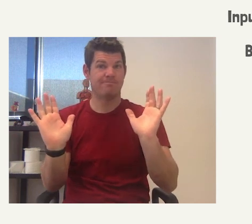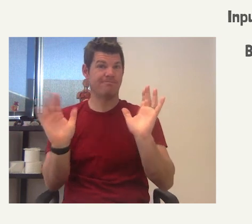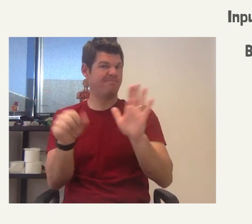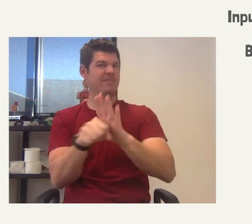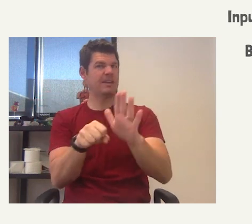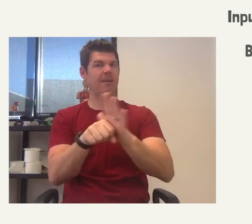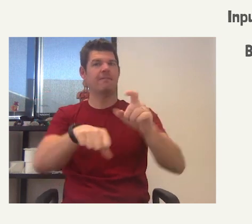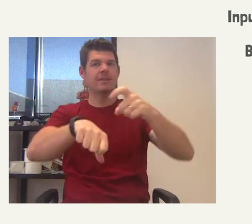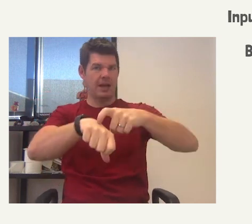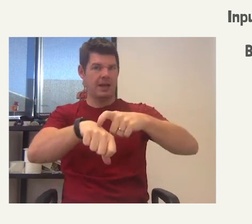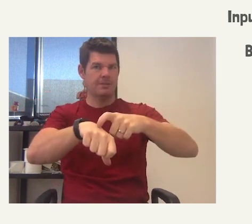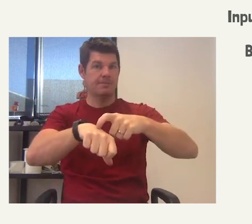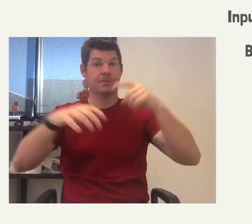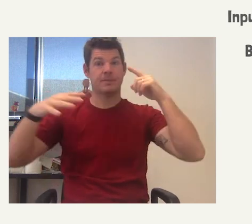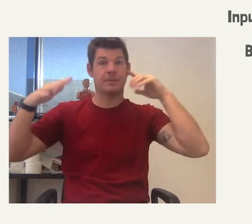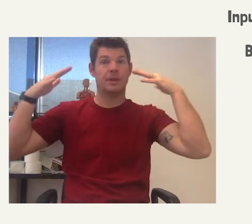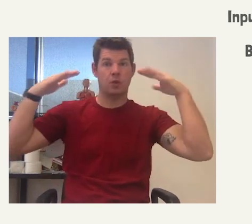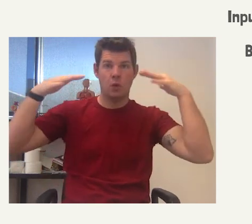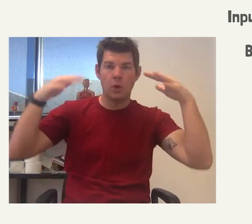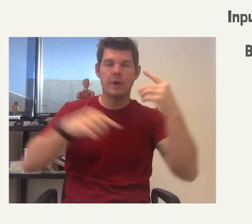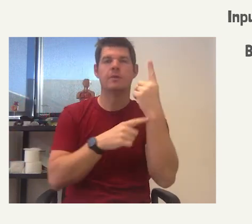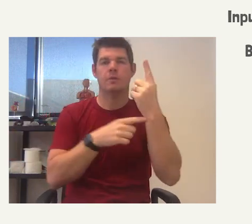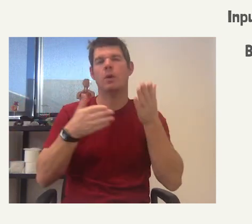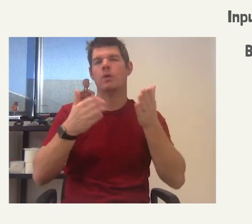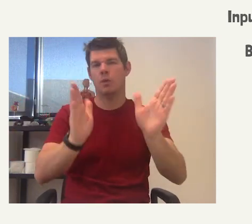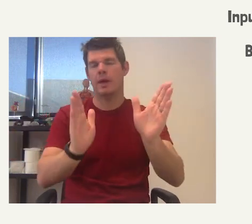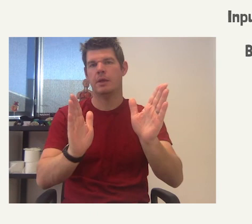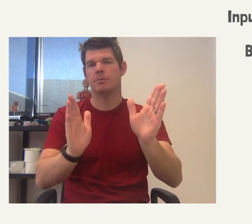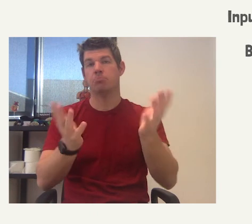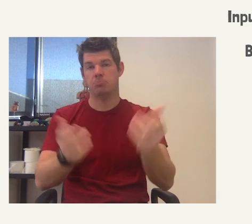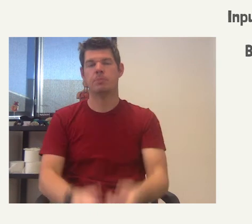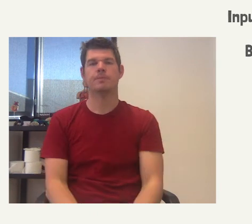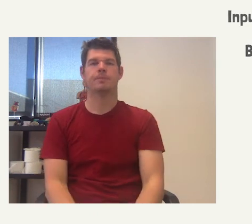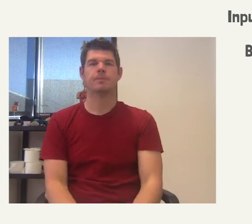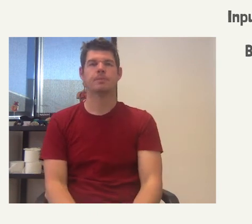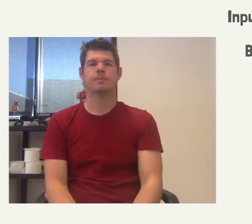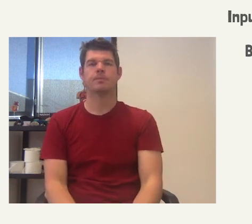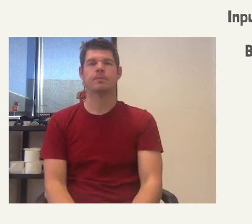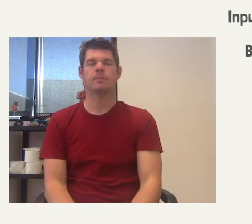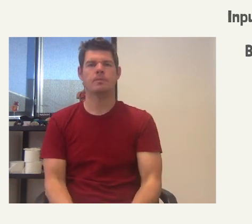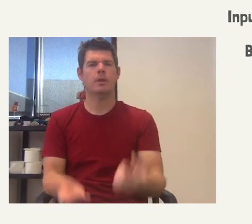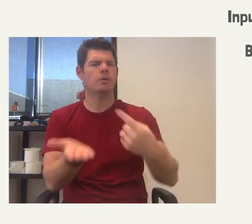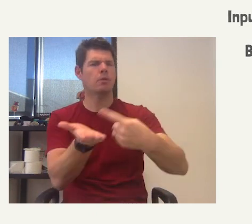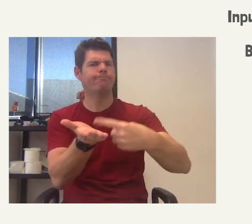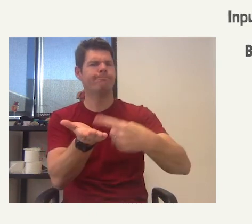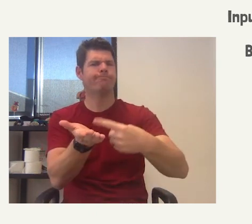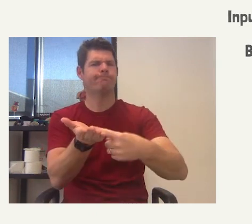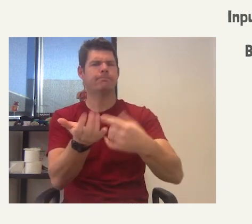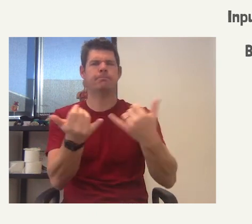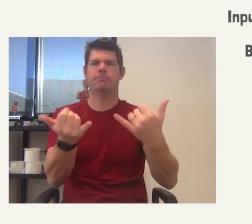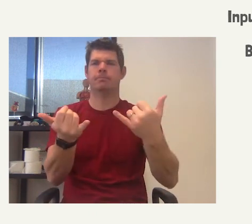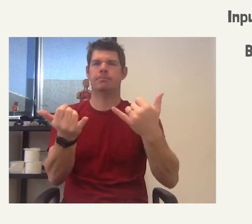sufficient amount of time. Noise is one way that we could do that. Okay, so let's talk about some of the